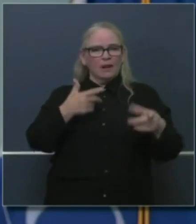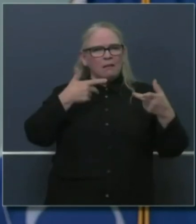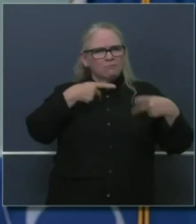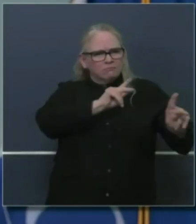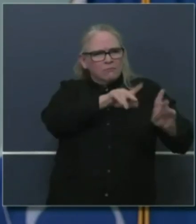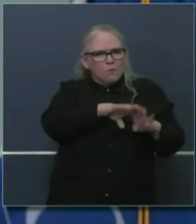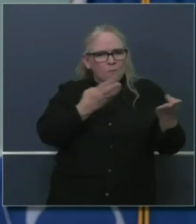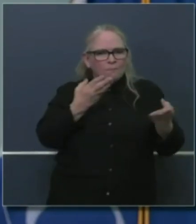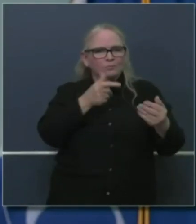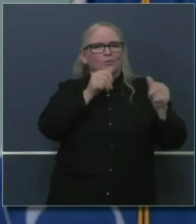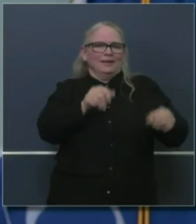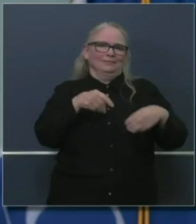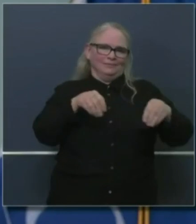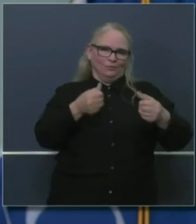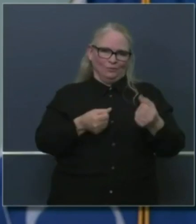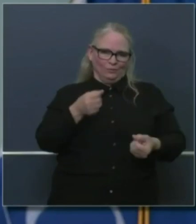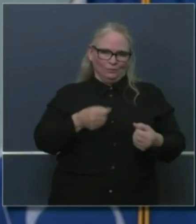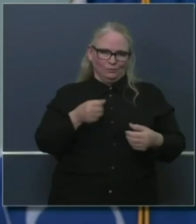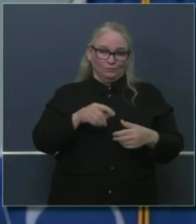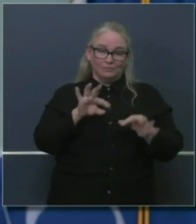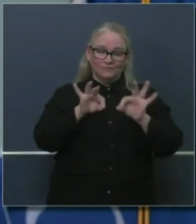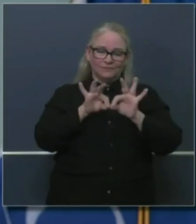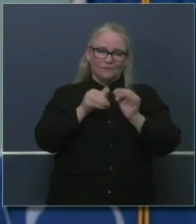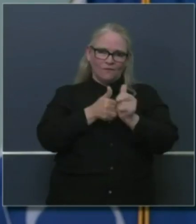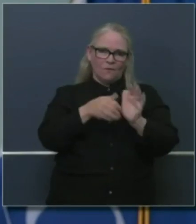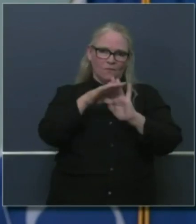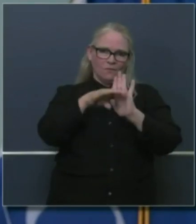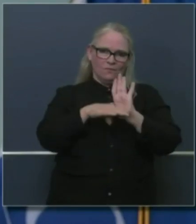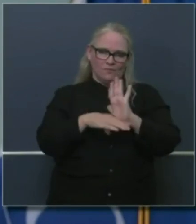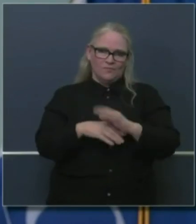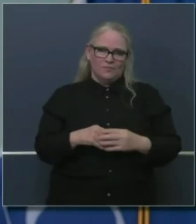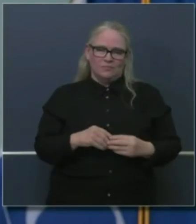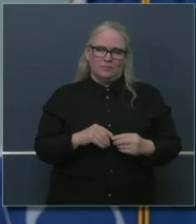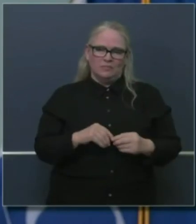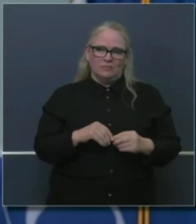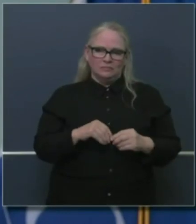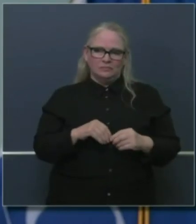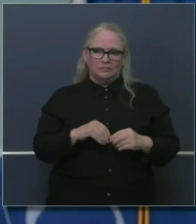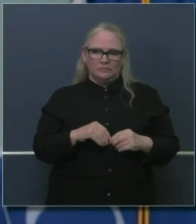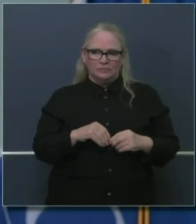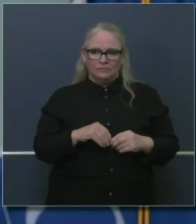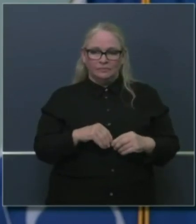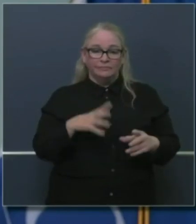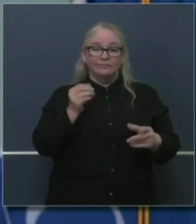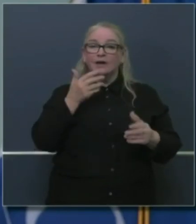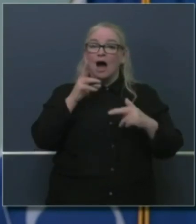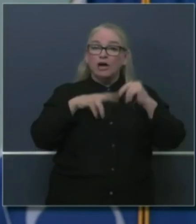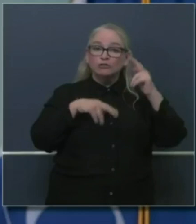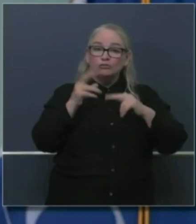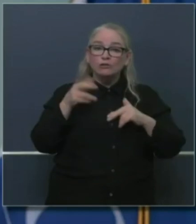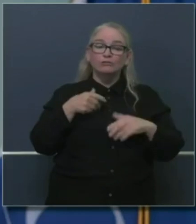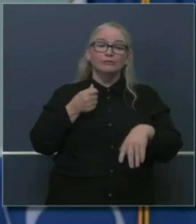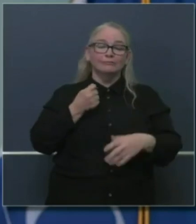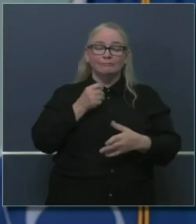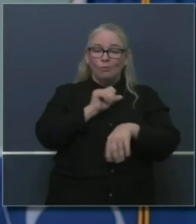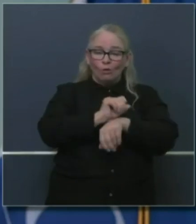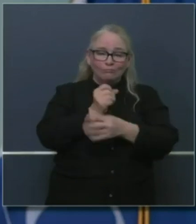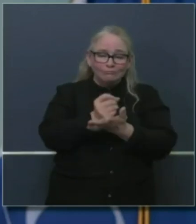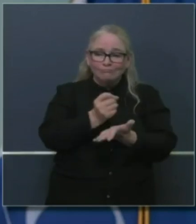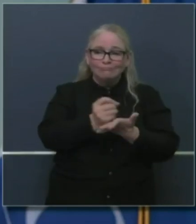the guidelines that they were looking for. So I think you'll see more activity in that space. Construction, you're seeing a lot more activity in that space,